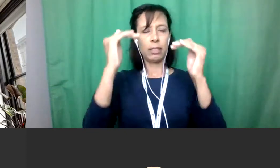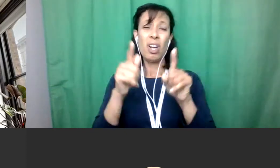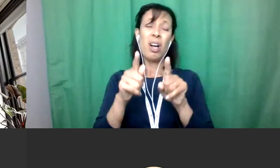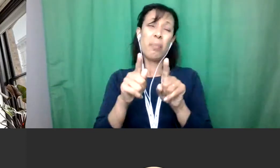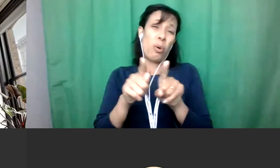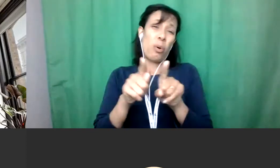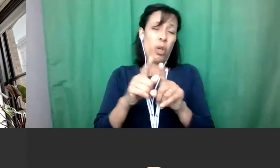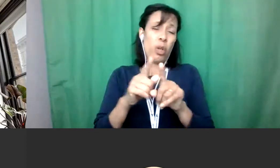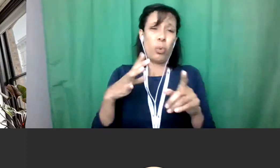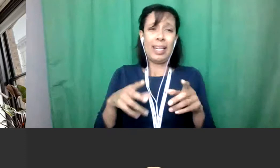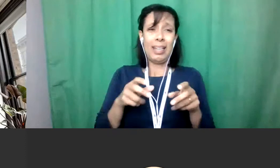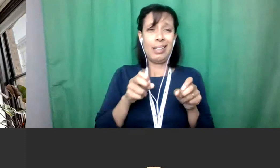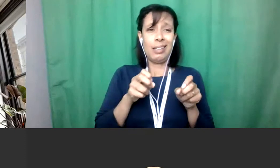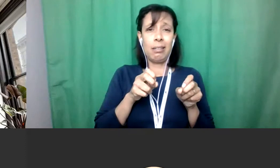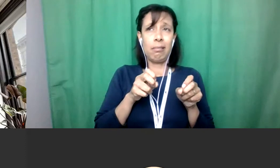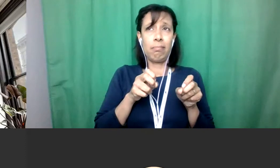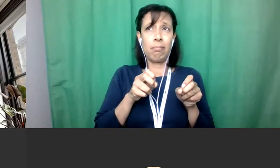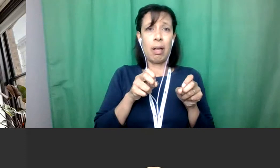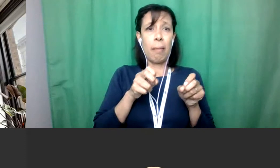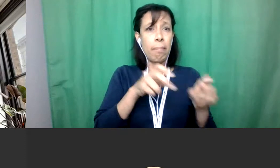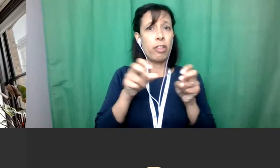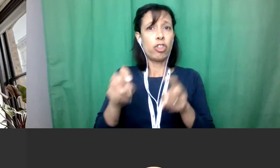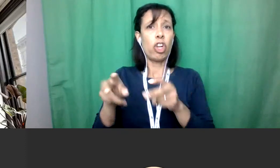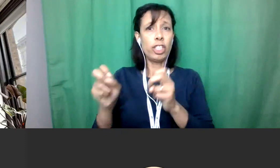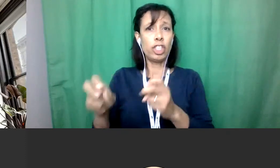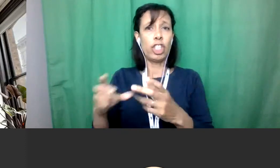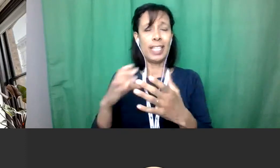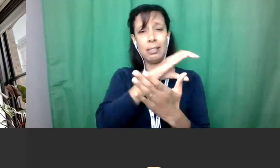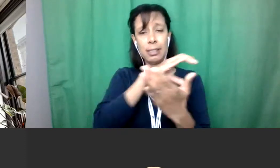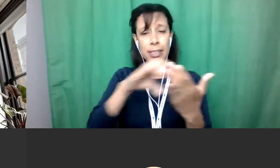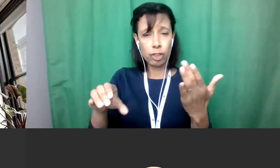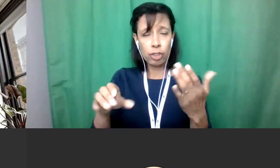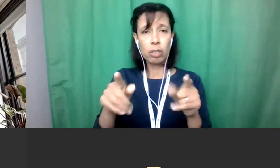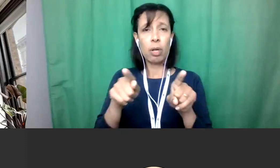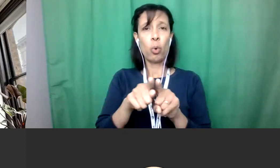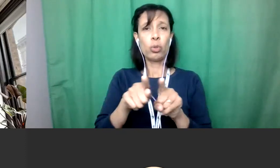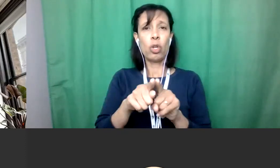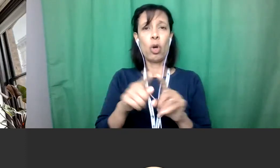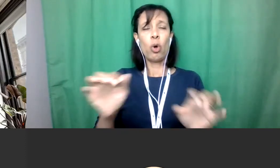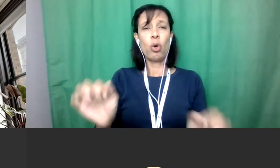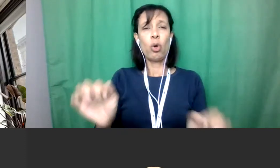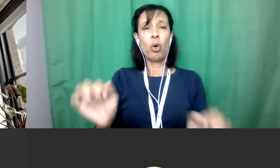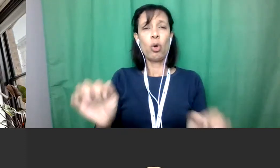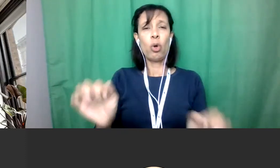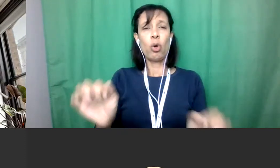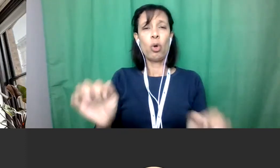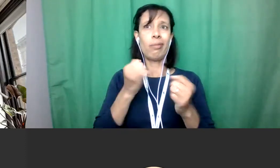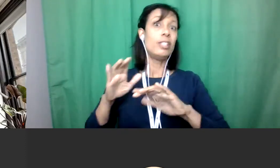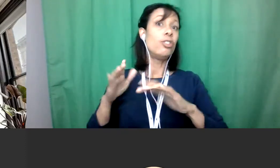a strong rational introduction to your dissertation. So dare I say it,